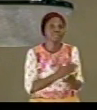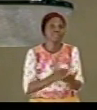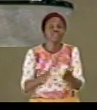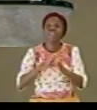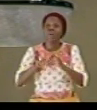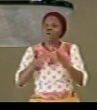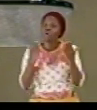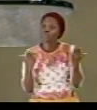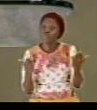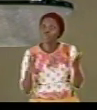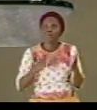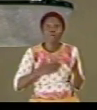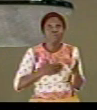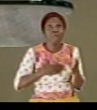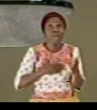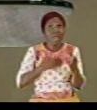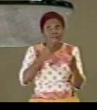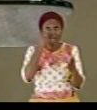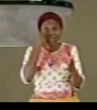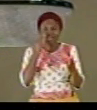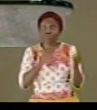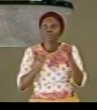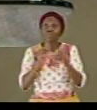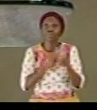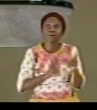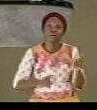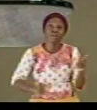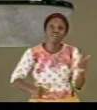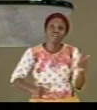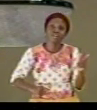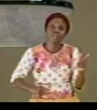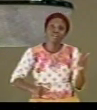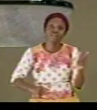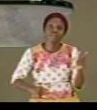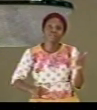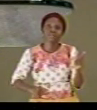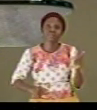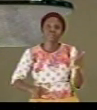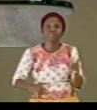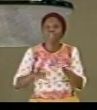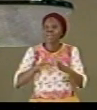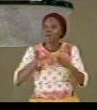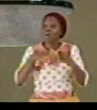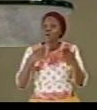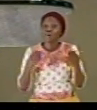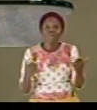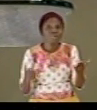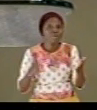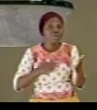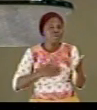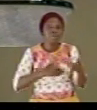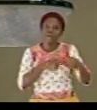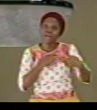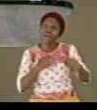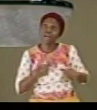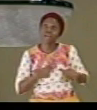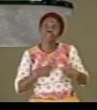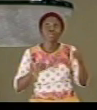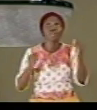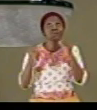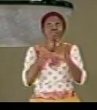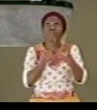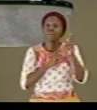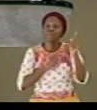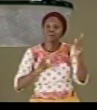my heart, open my heart, oh Lord. Hallelujah. Open my heart,